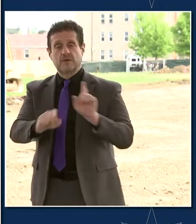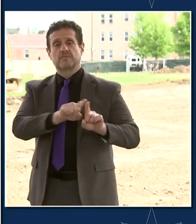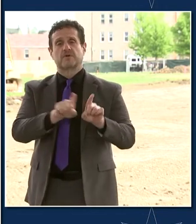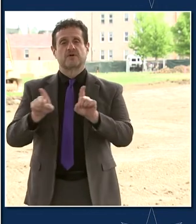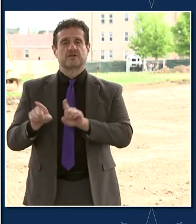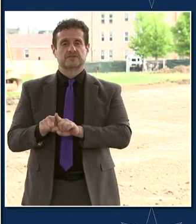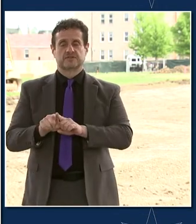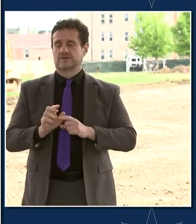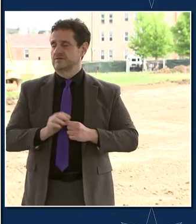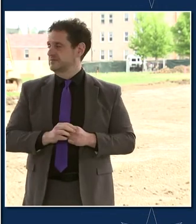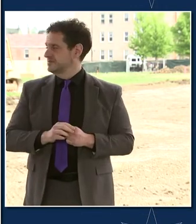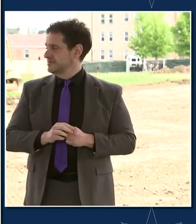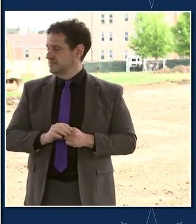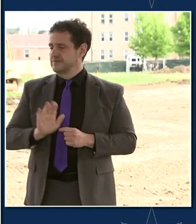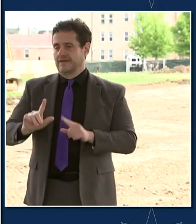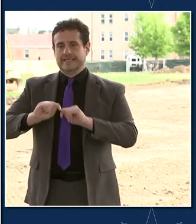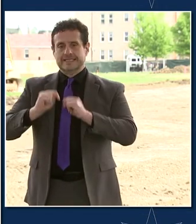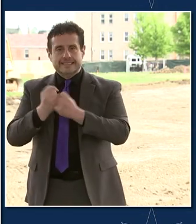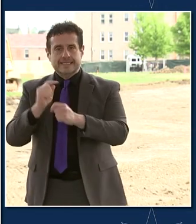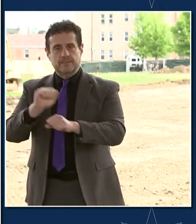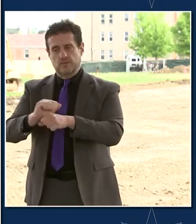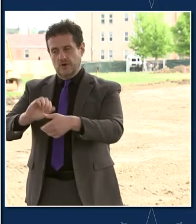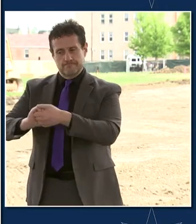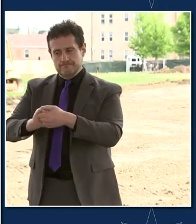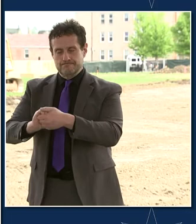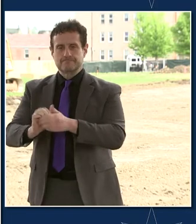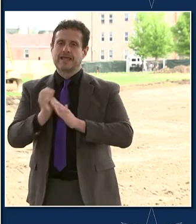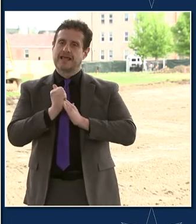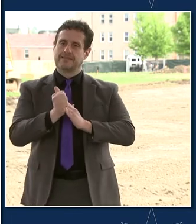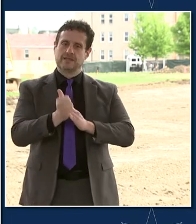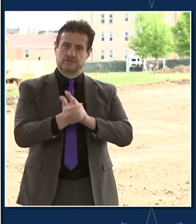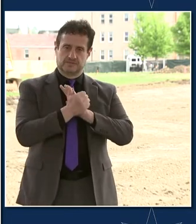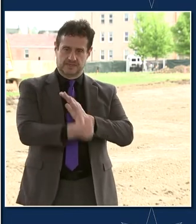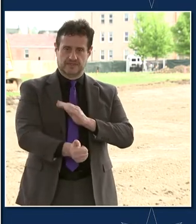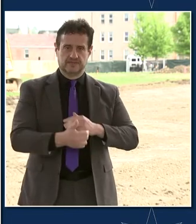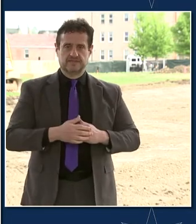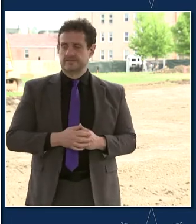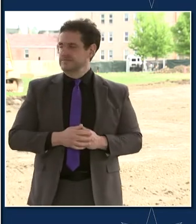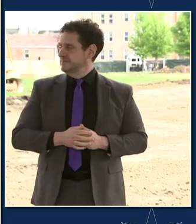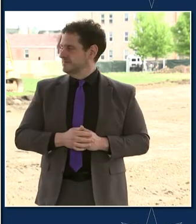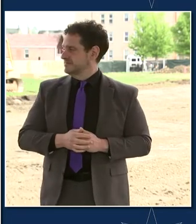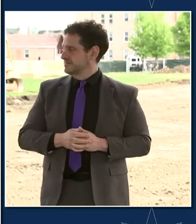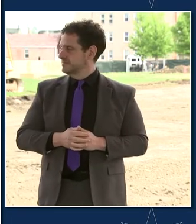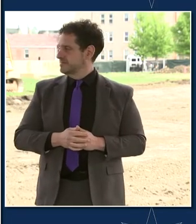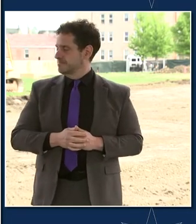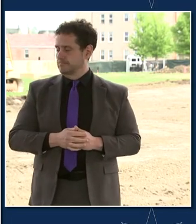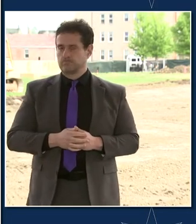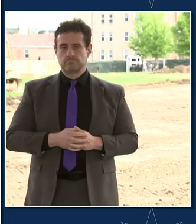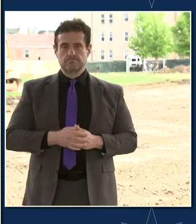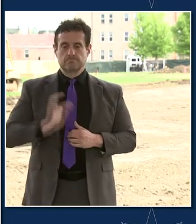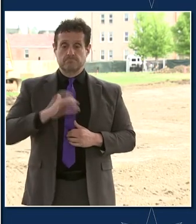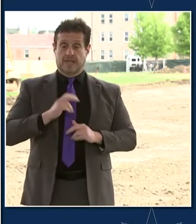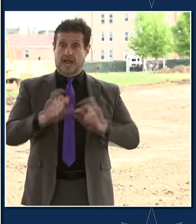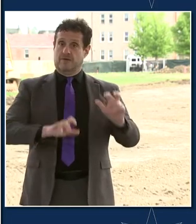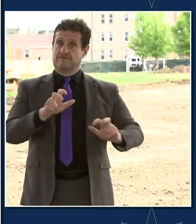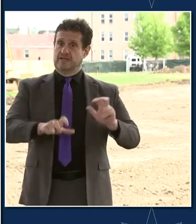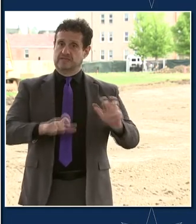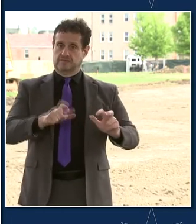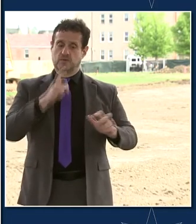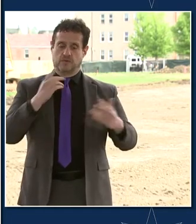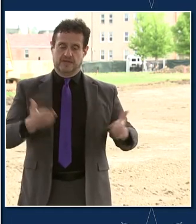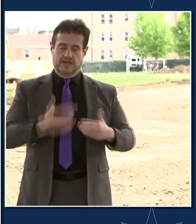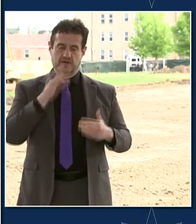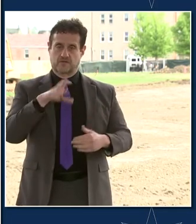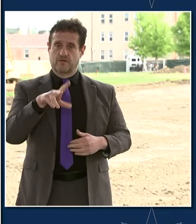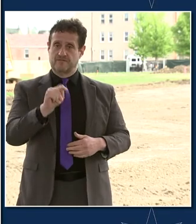also their teamwork and leadership skills. This investment will be huge for Farragut students